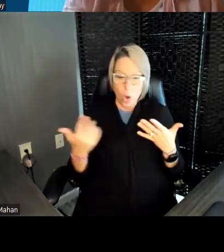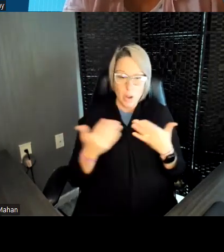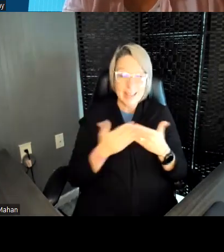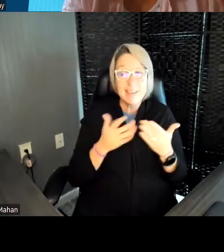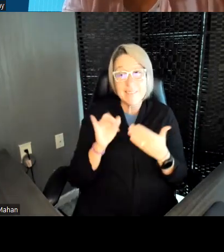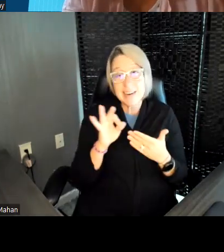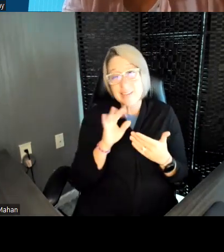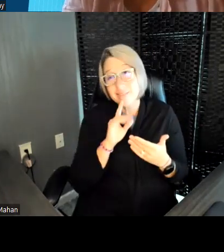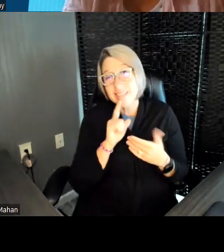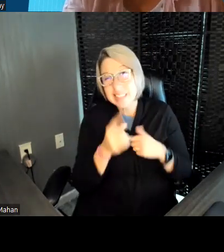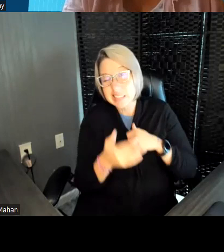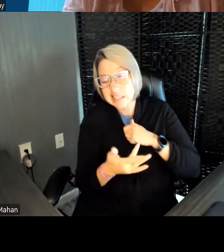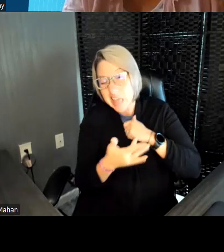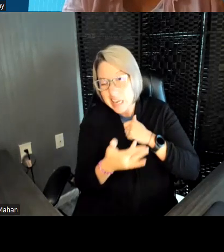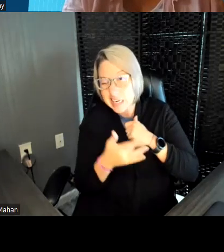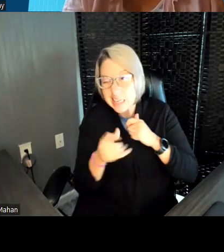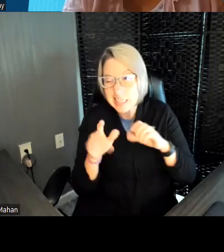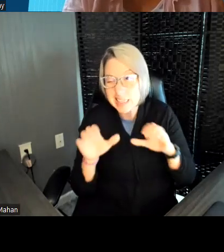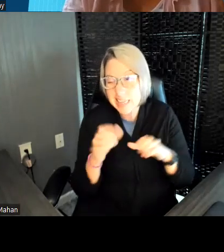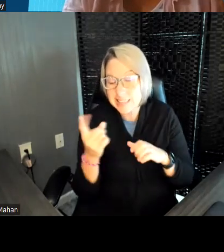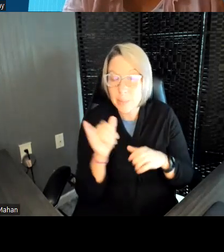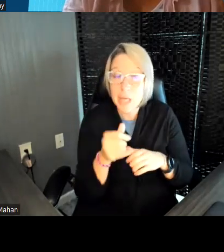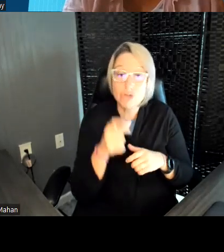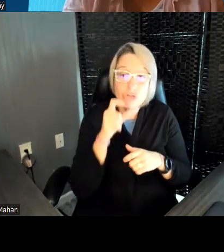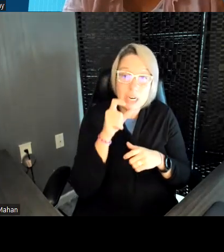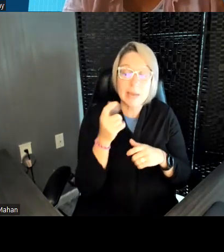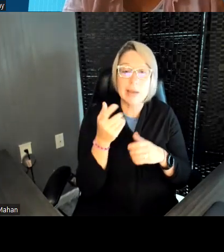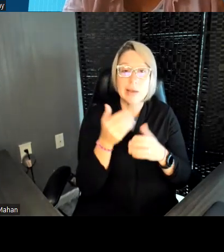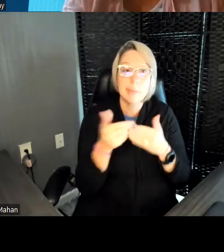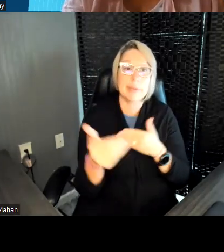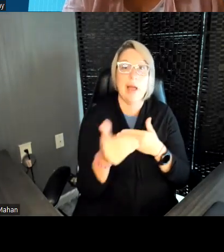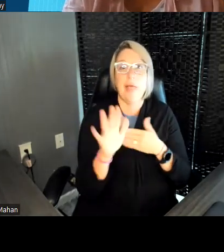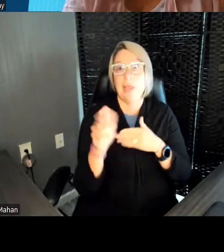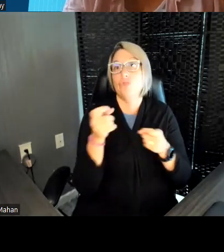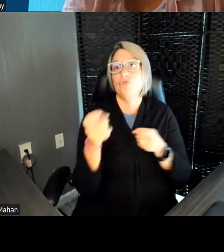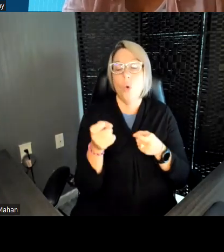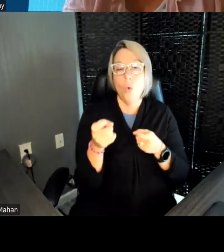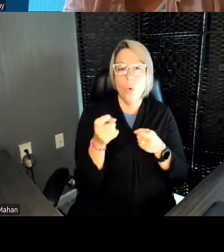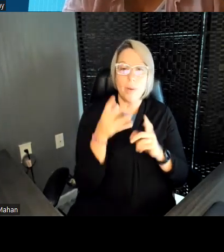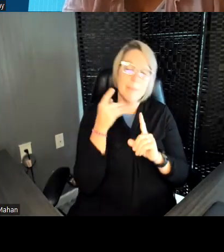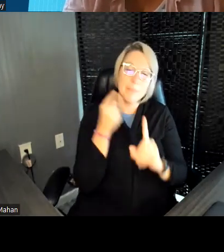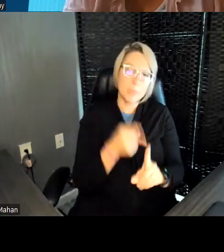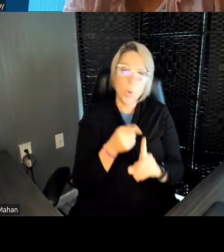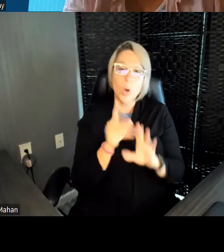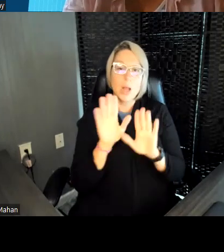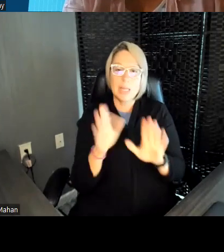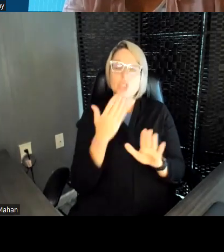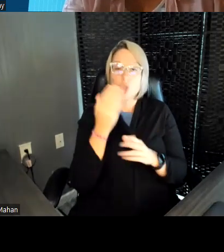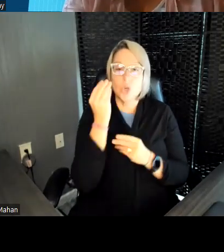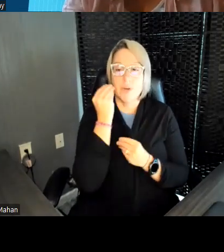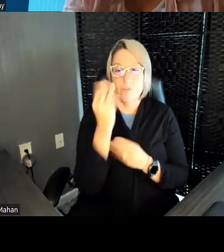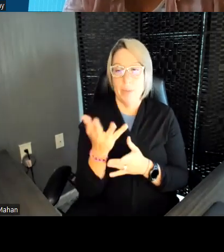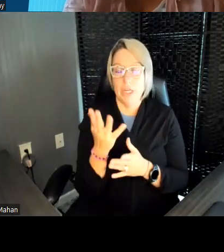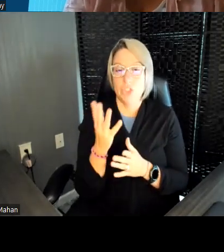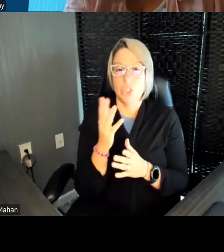something such as drinking beyond their control. The bottom line is, it's just good information. And